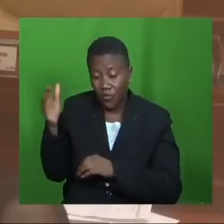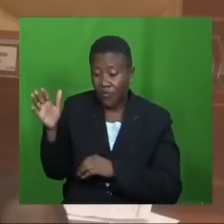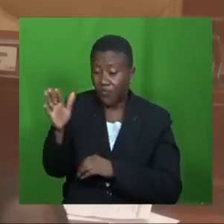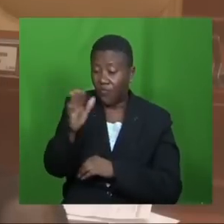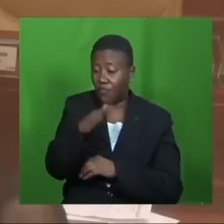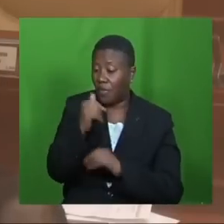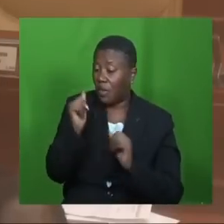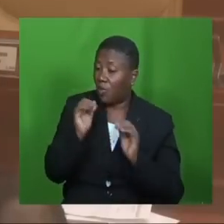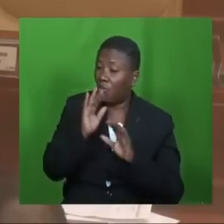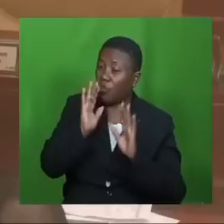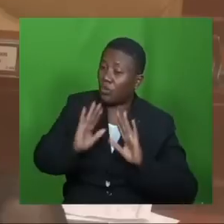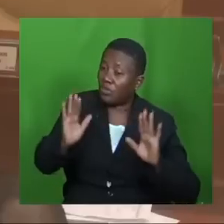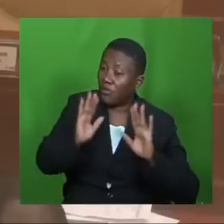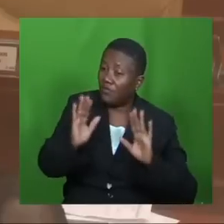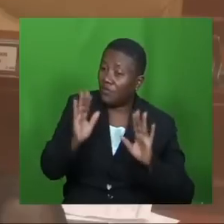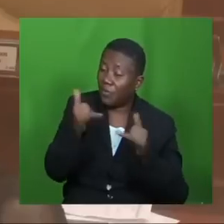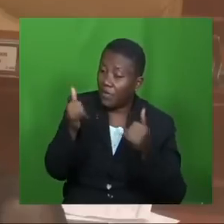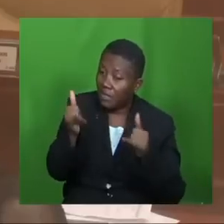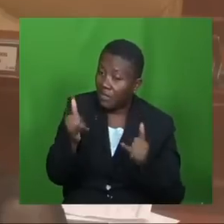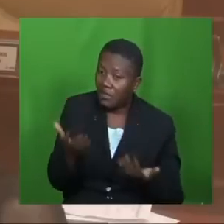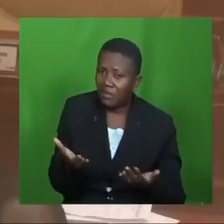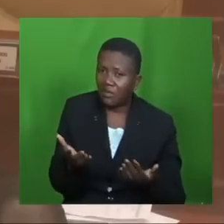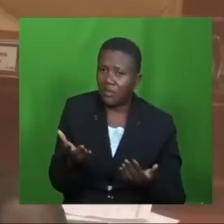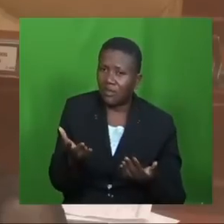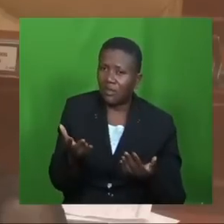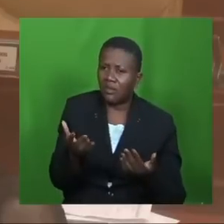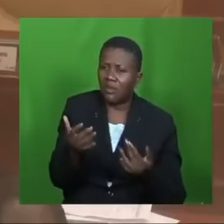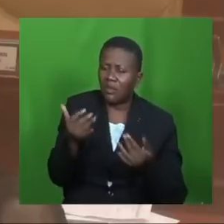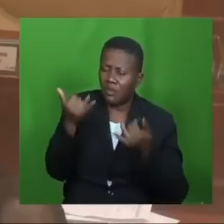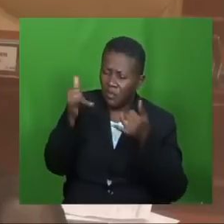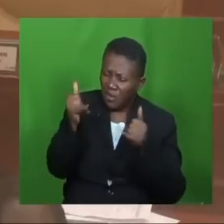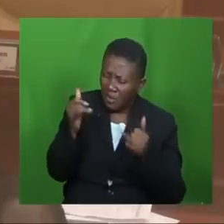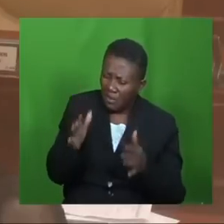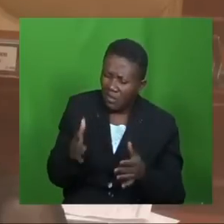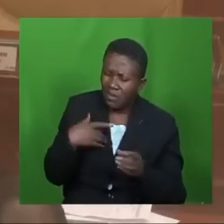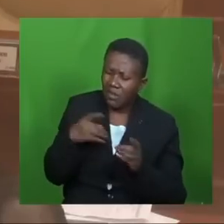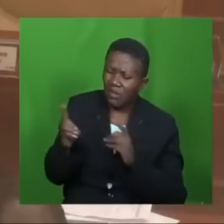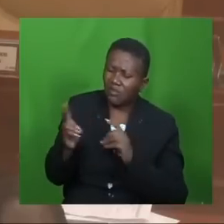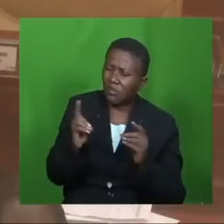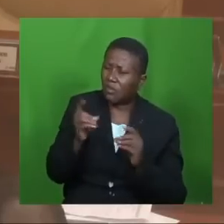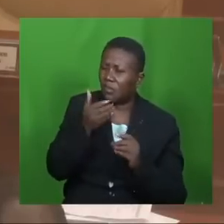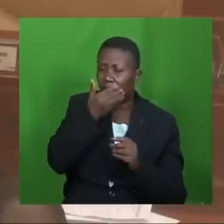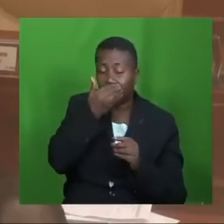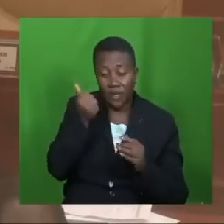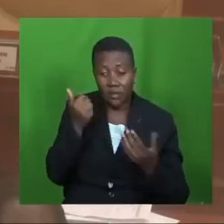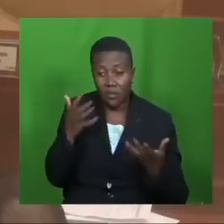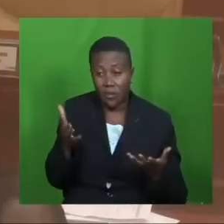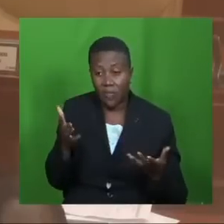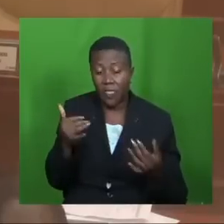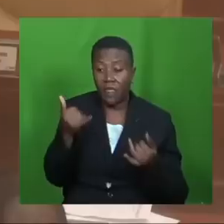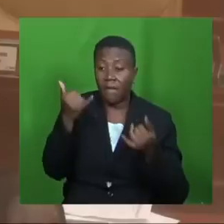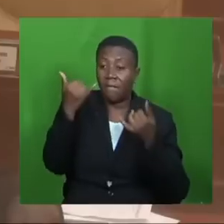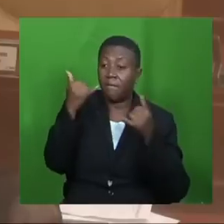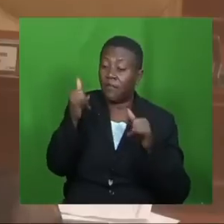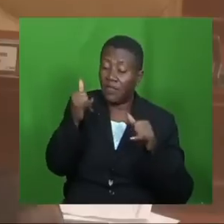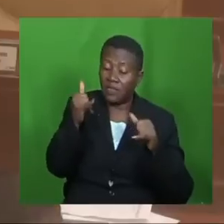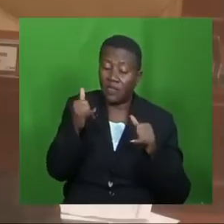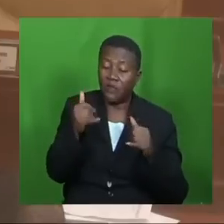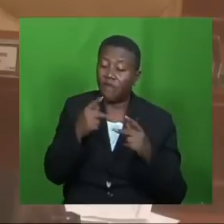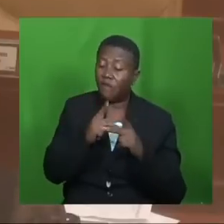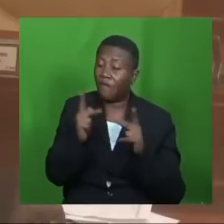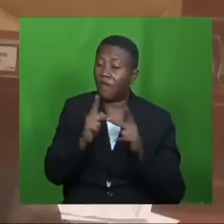stages. They have done very well for this country. They played their hearts out. We have